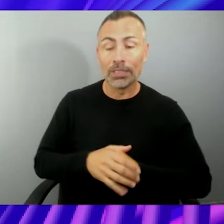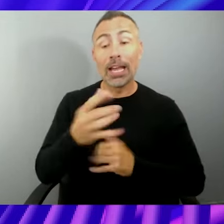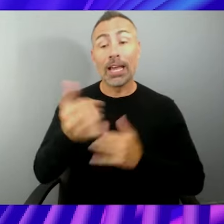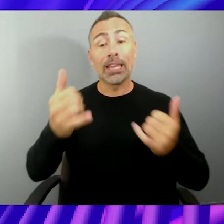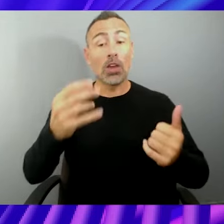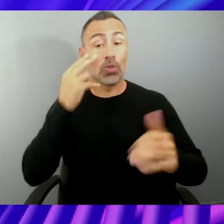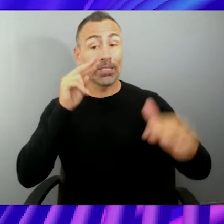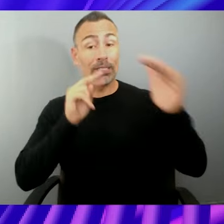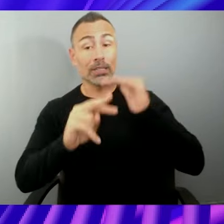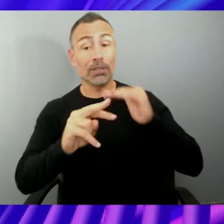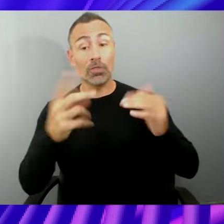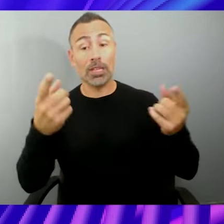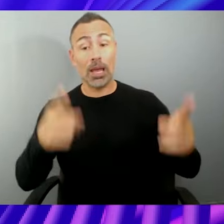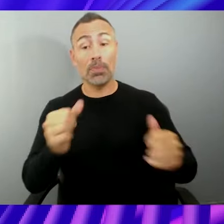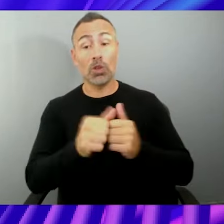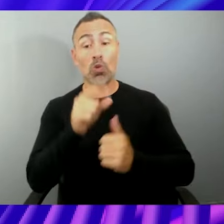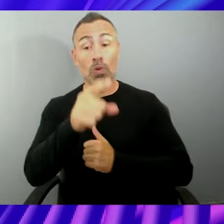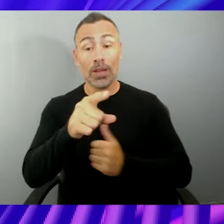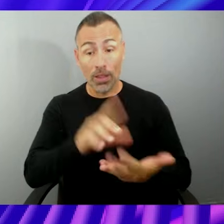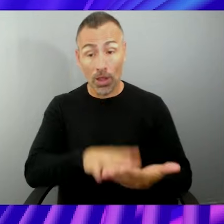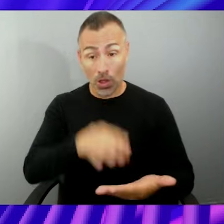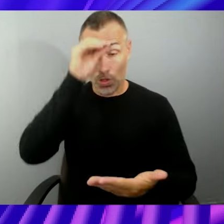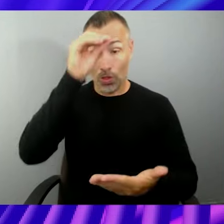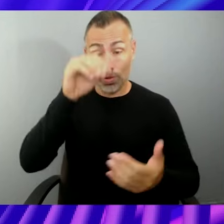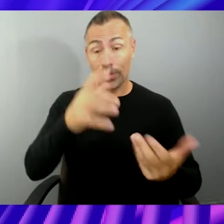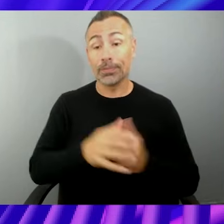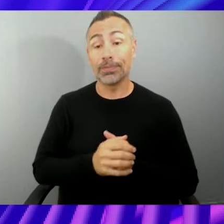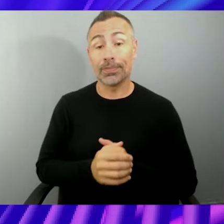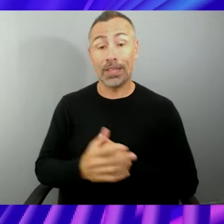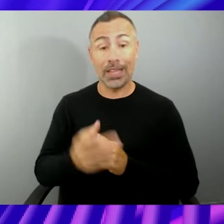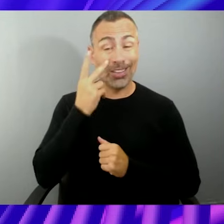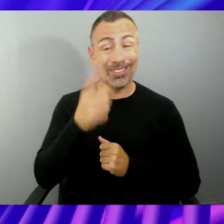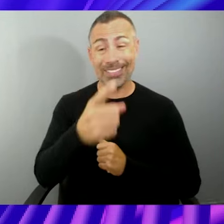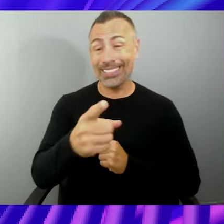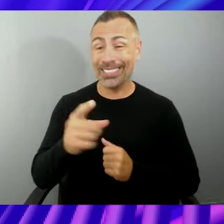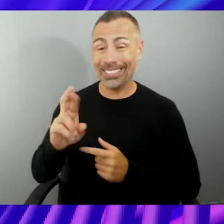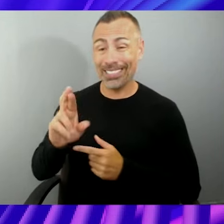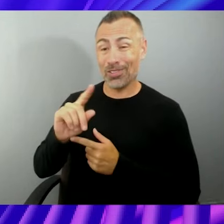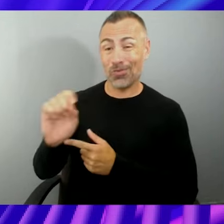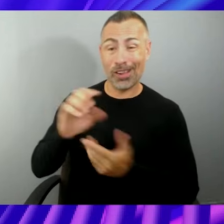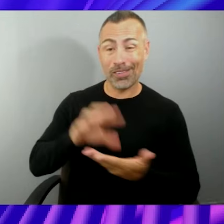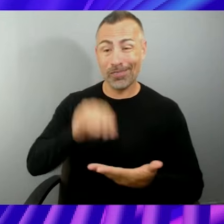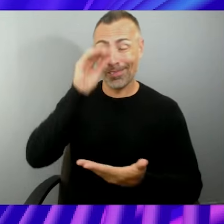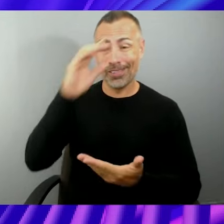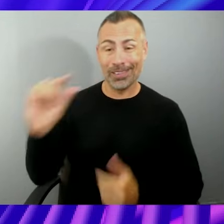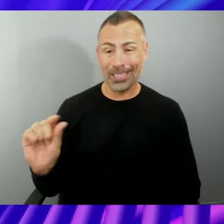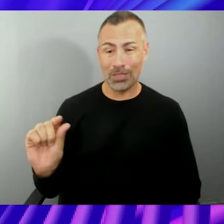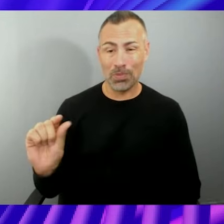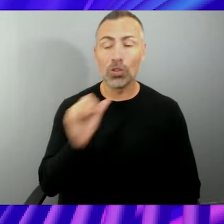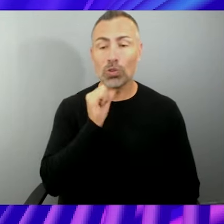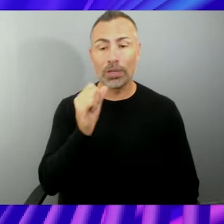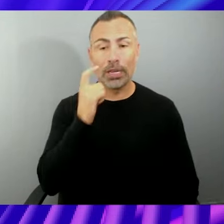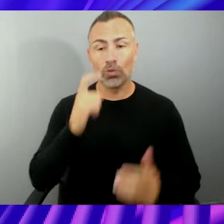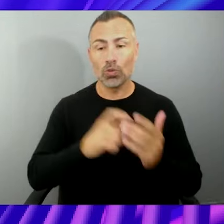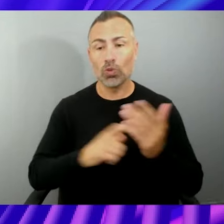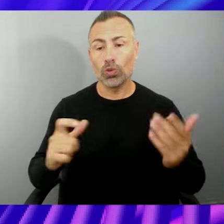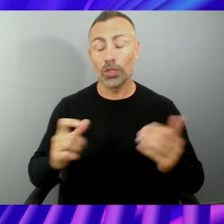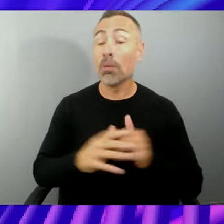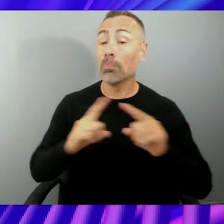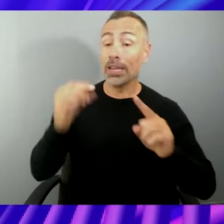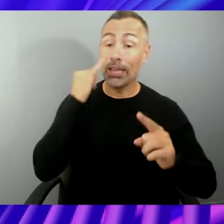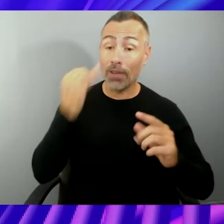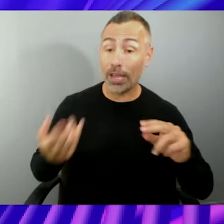is too small, there won't be any improvements in my accuracy. But then if I tune my parameters, my accuracy will tend to